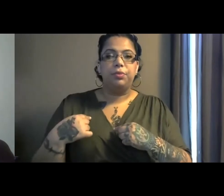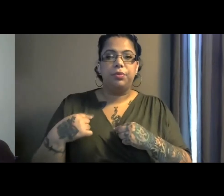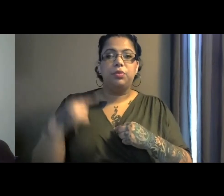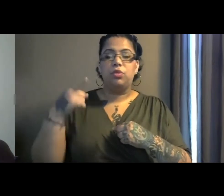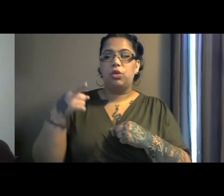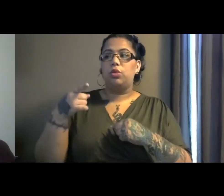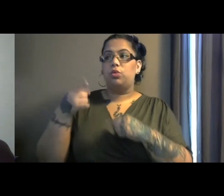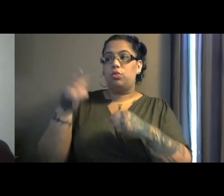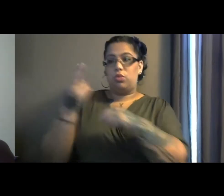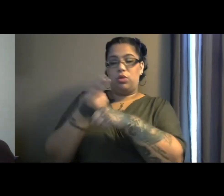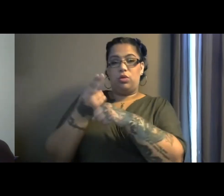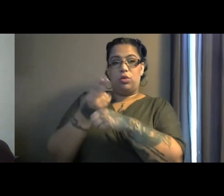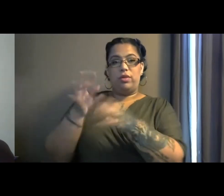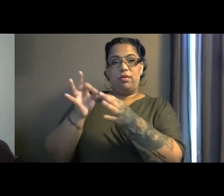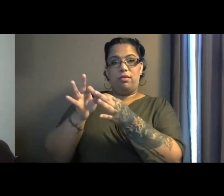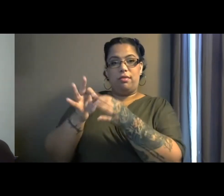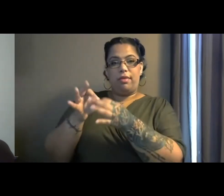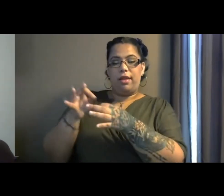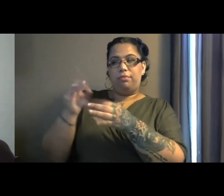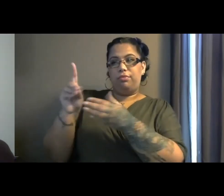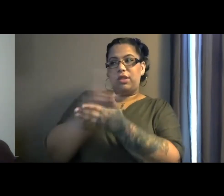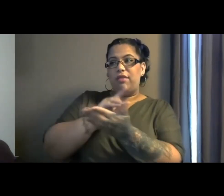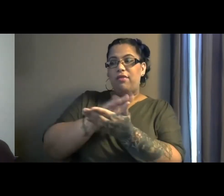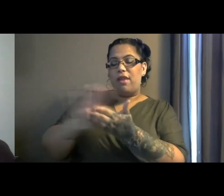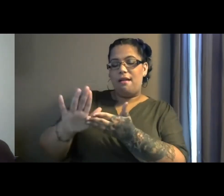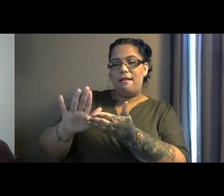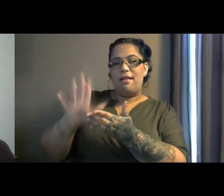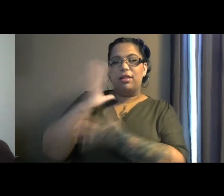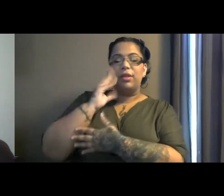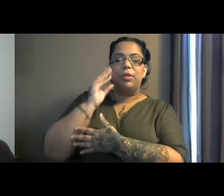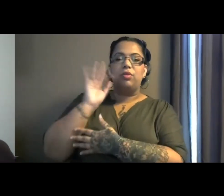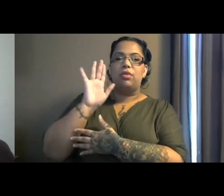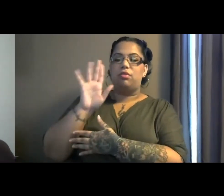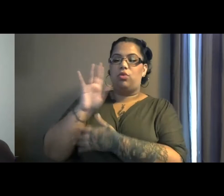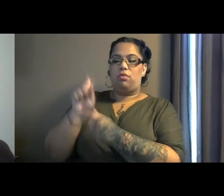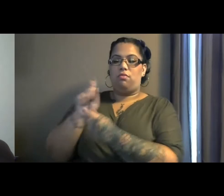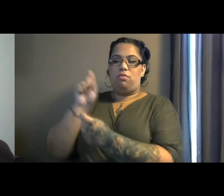through the divine experience of your personal meditation.